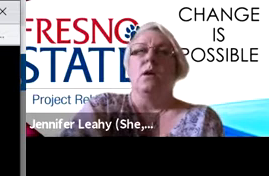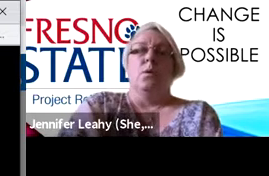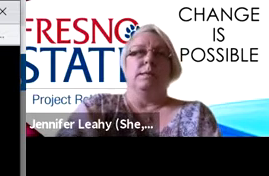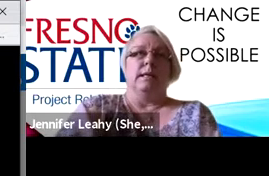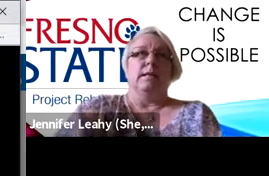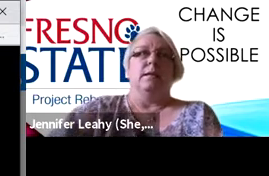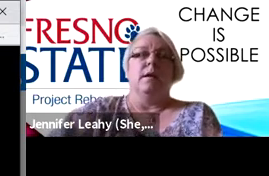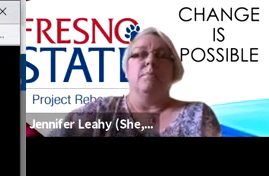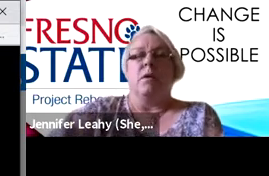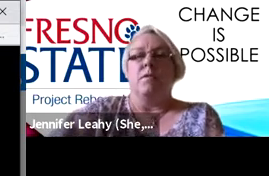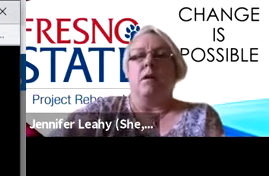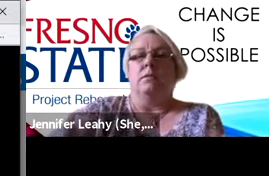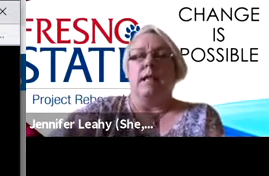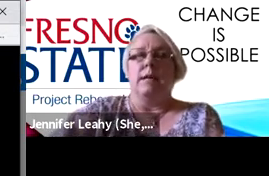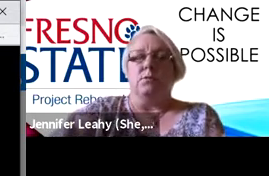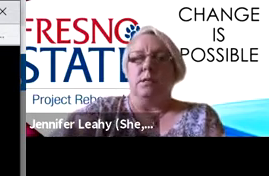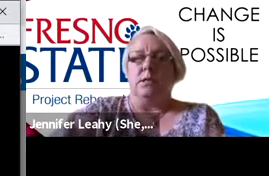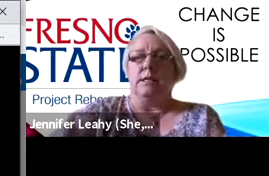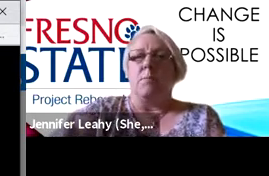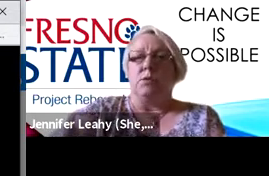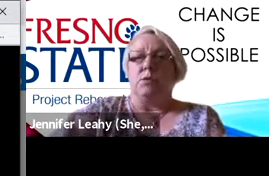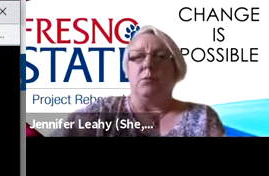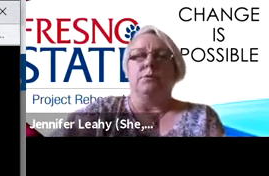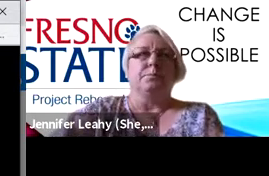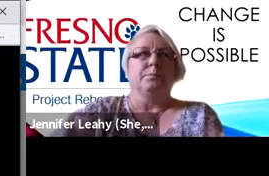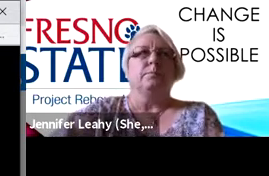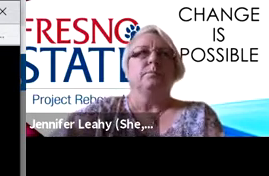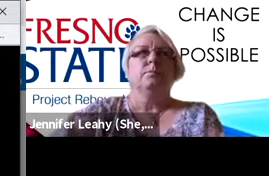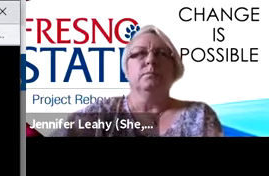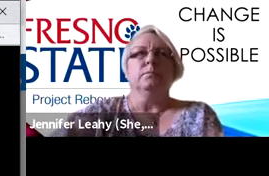correspondence was that the number of our classrooms increased, almost doubled,